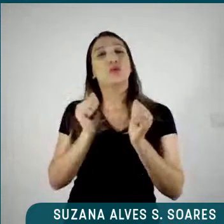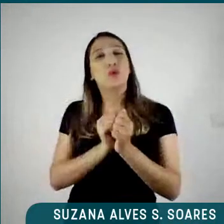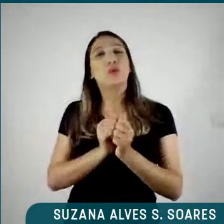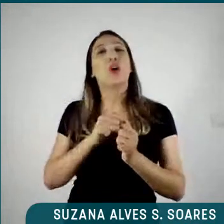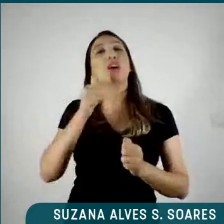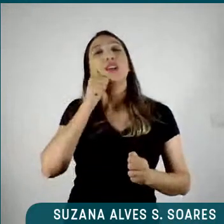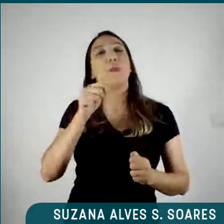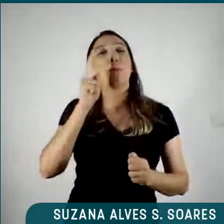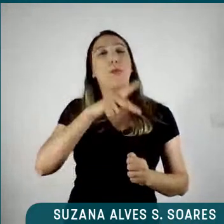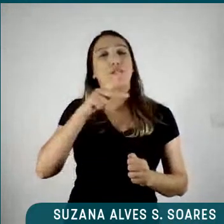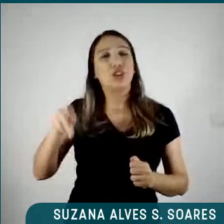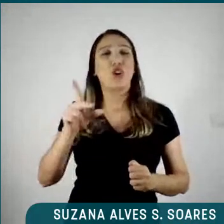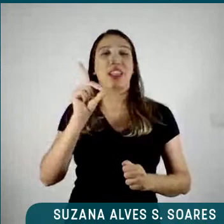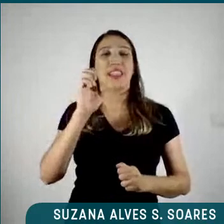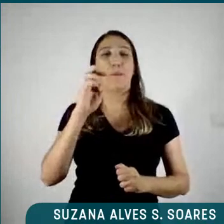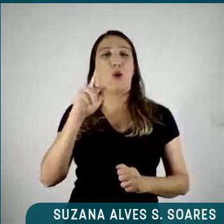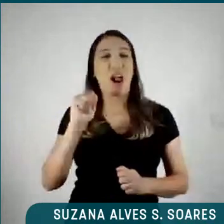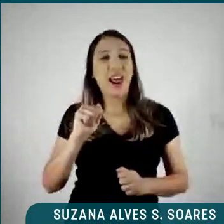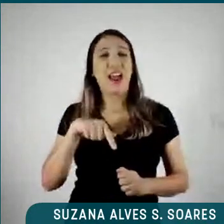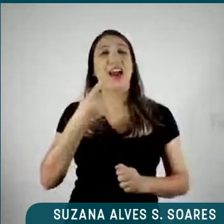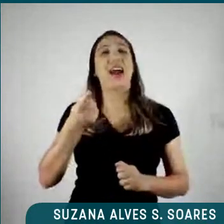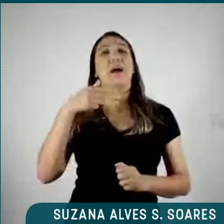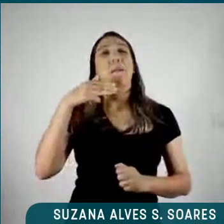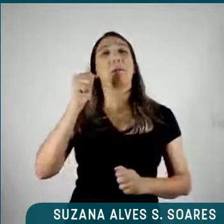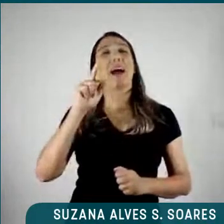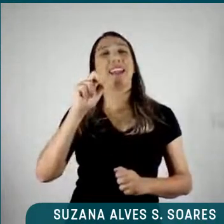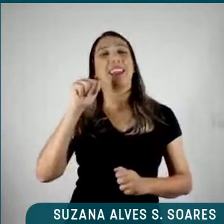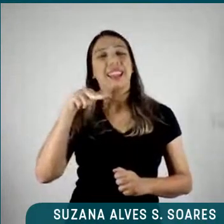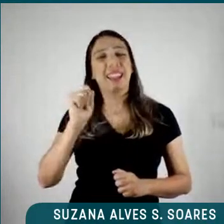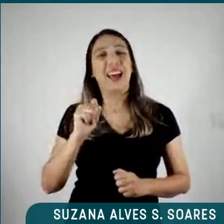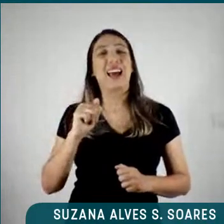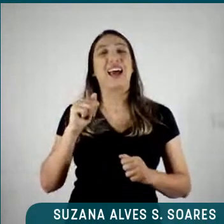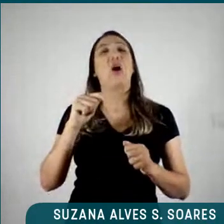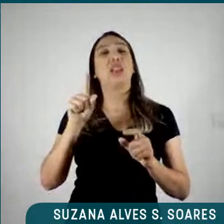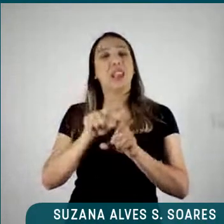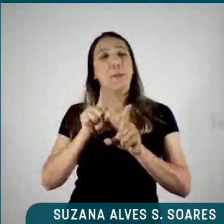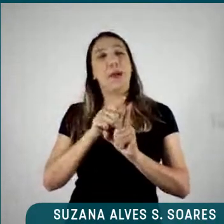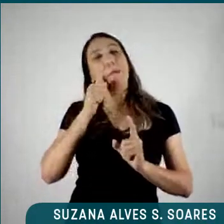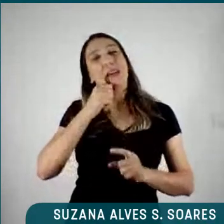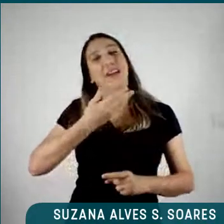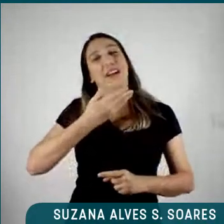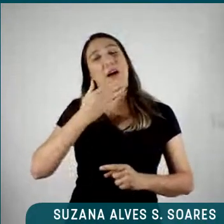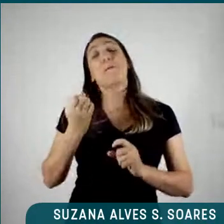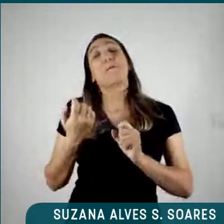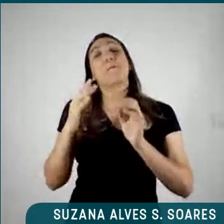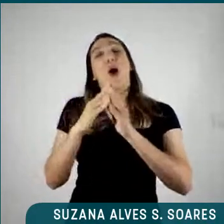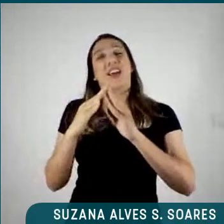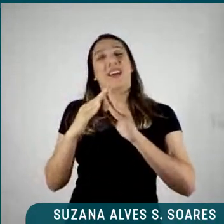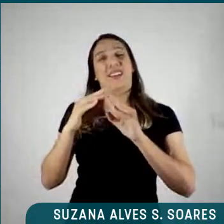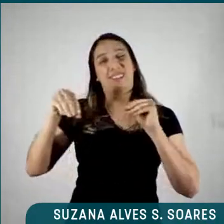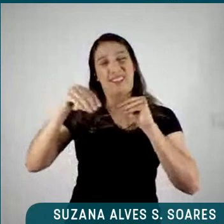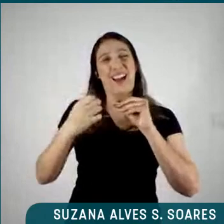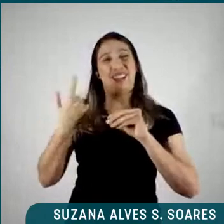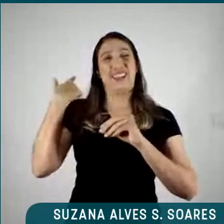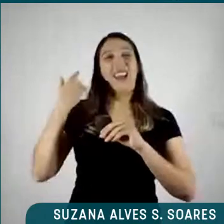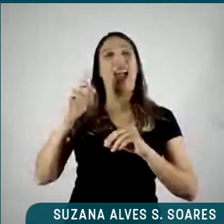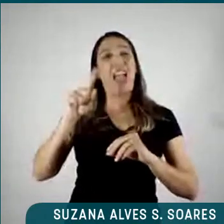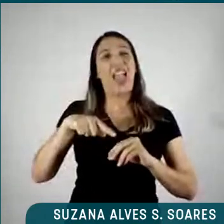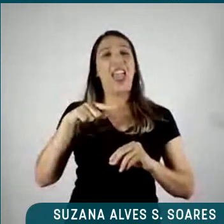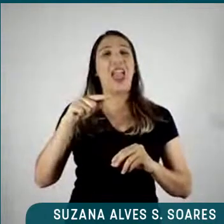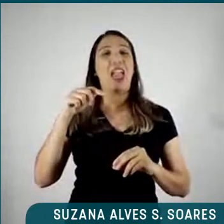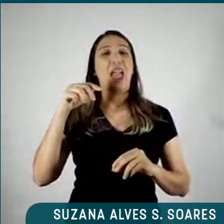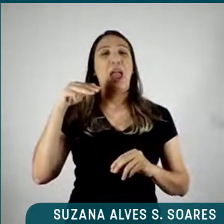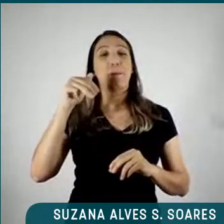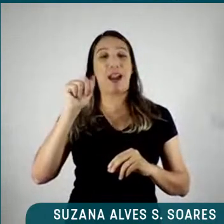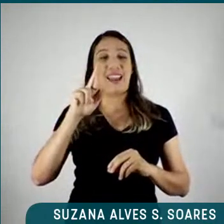space with the others, to be here with Marina Reidel, Débora Diniz, Monique Evelle, and I am